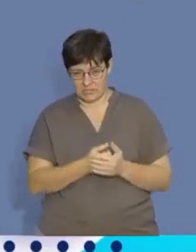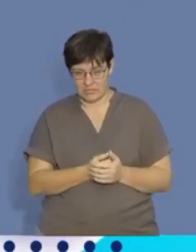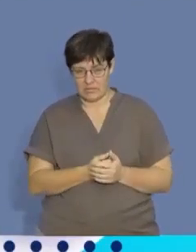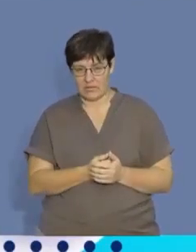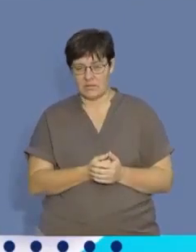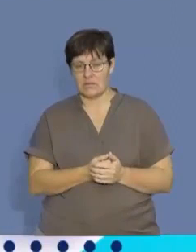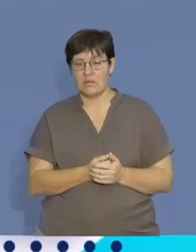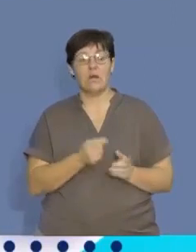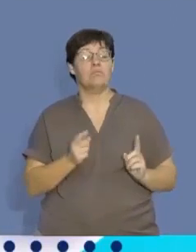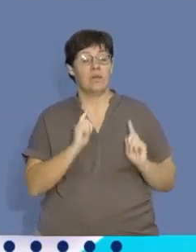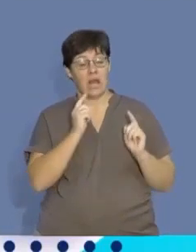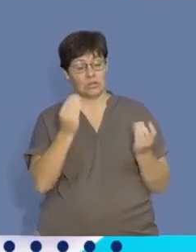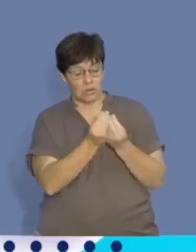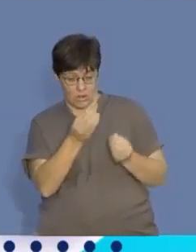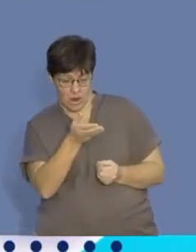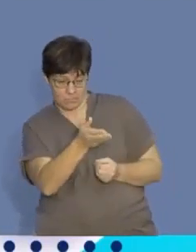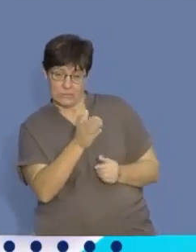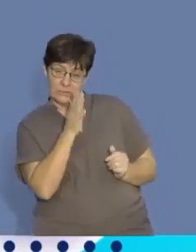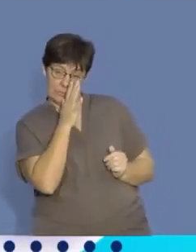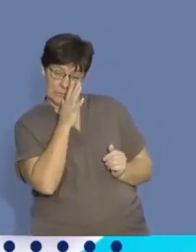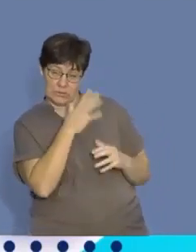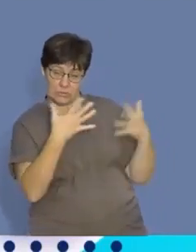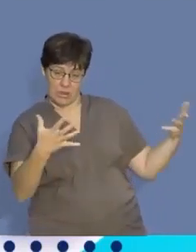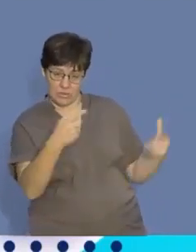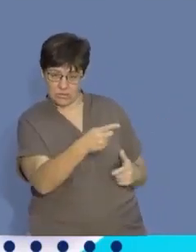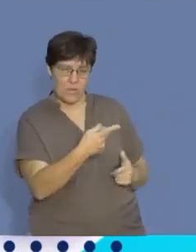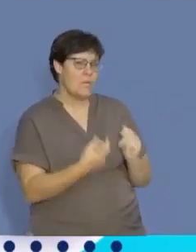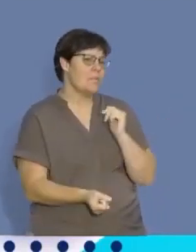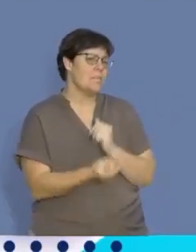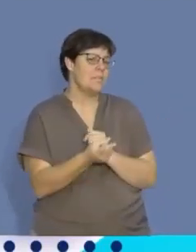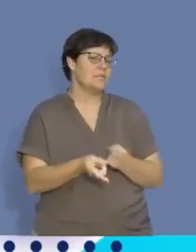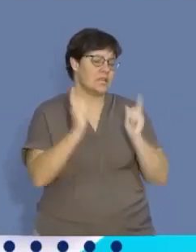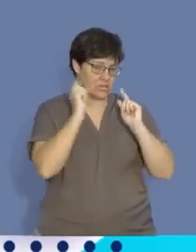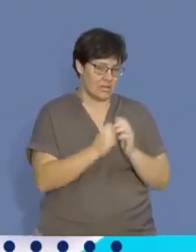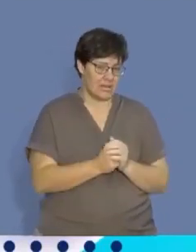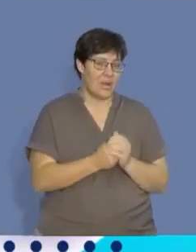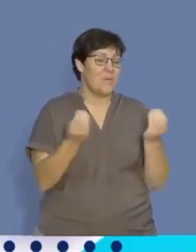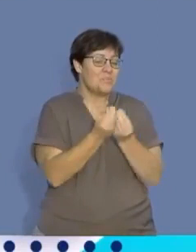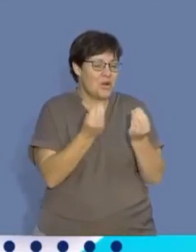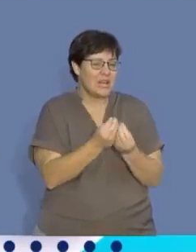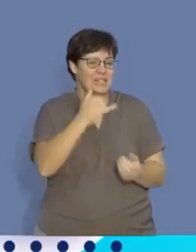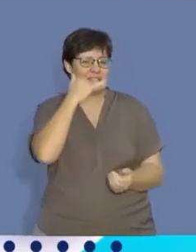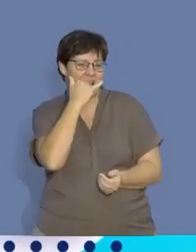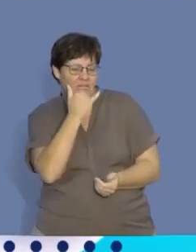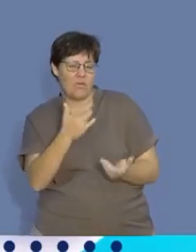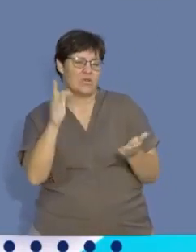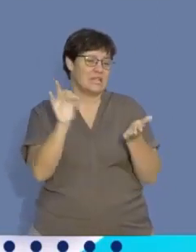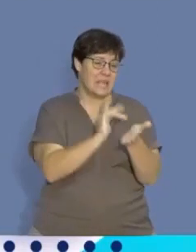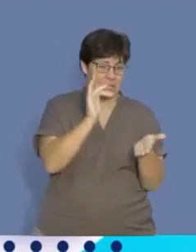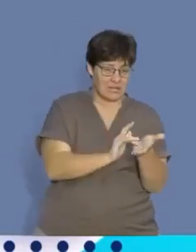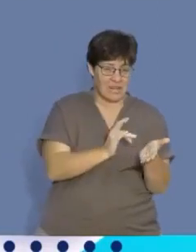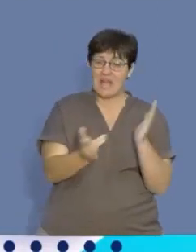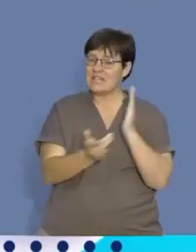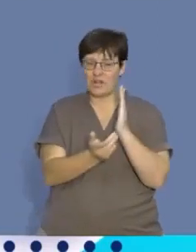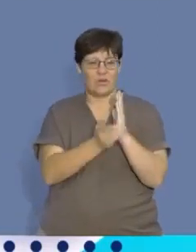that was the information given. So what are some of the dangers of overstocking? Remember, with these type of